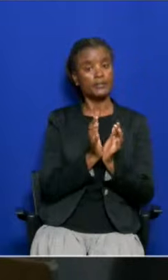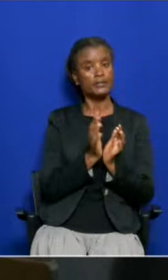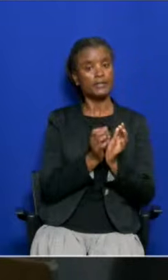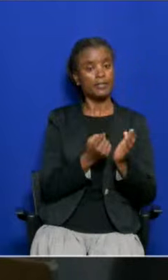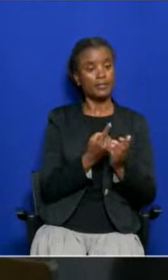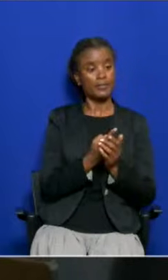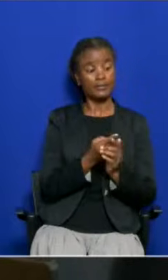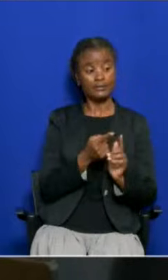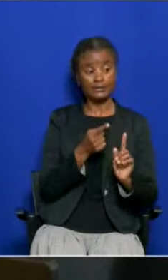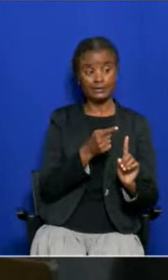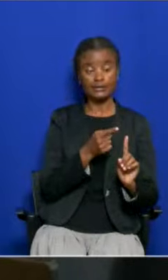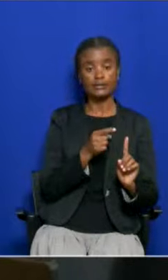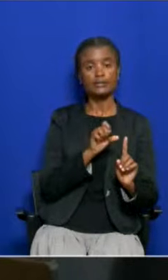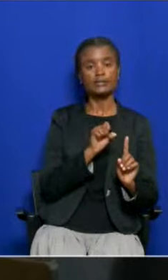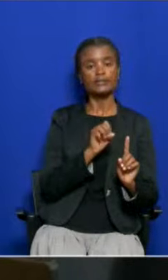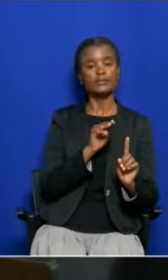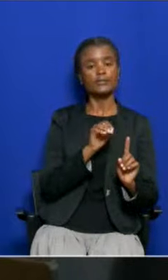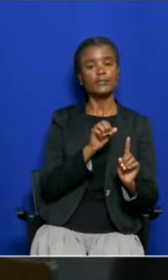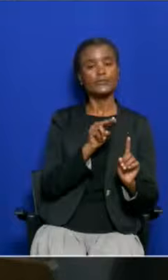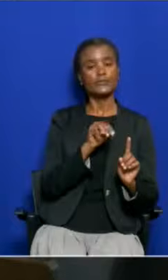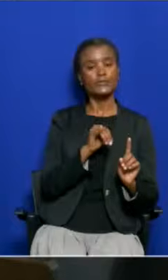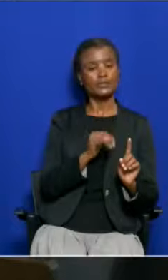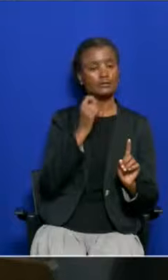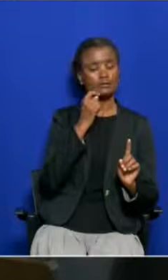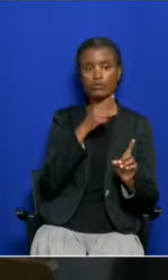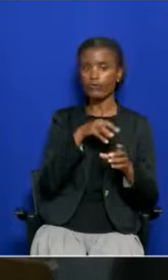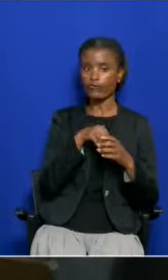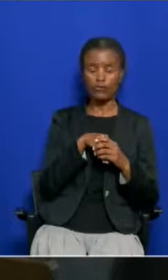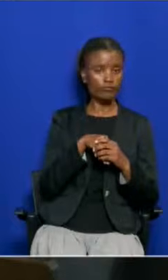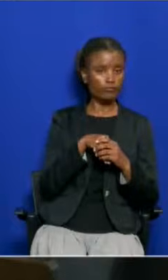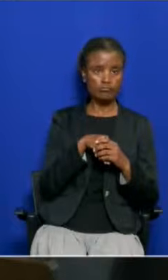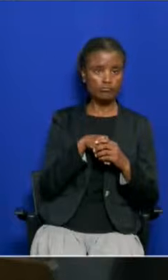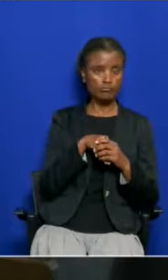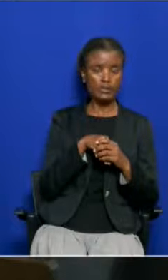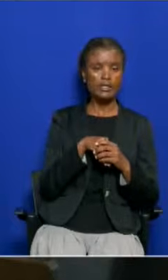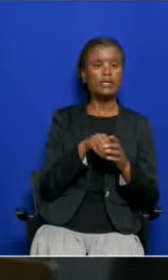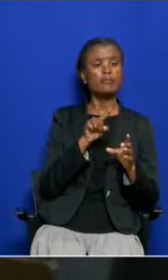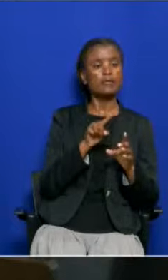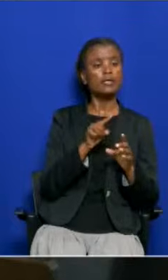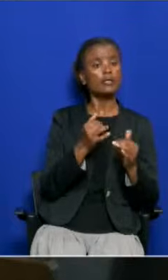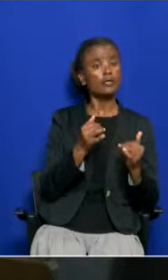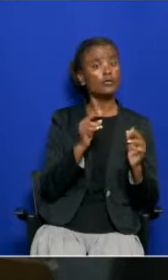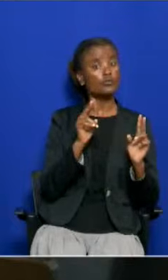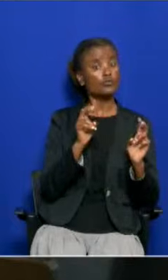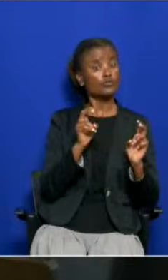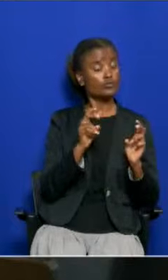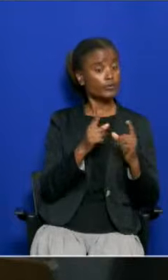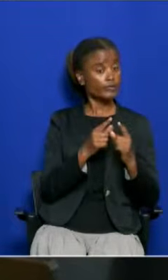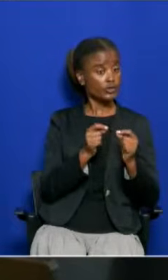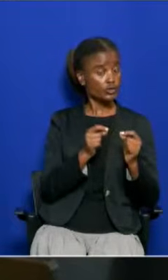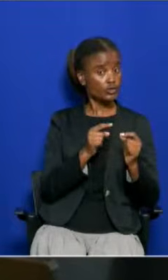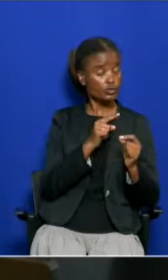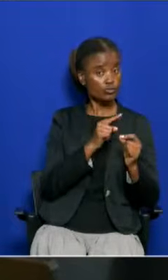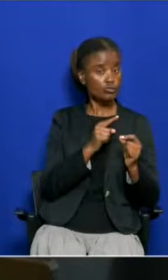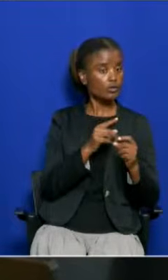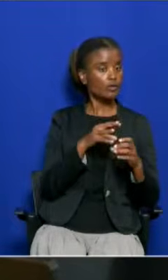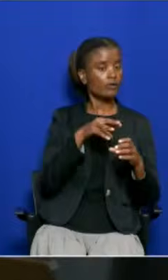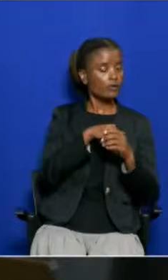Yes. Was that the end of the matter as far as your involvement was concerned? Did you have any